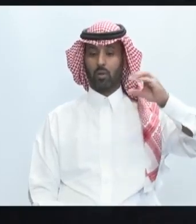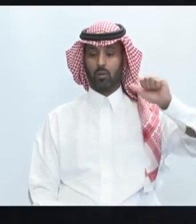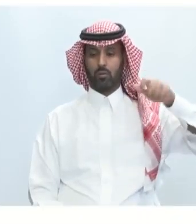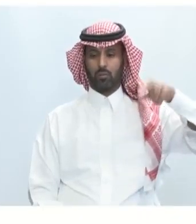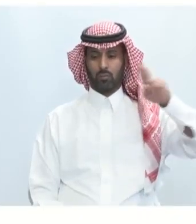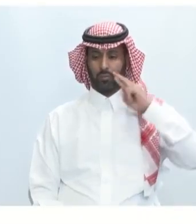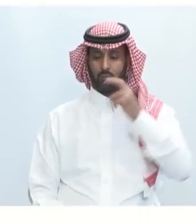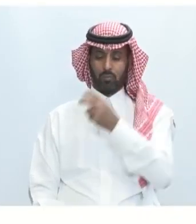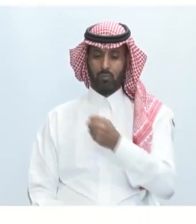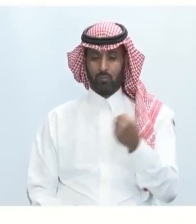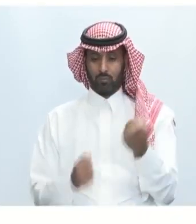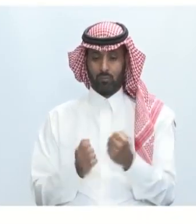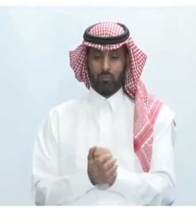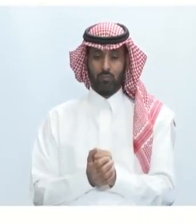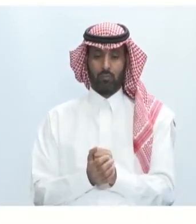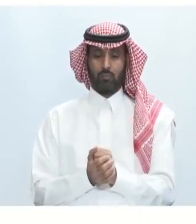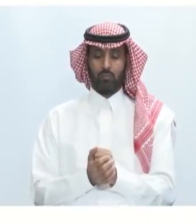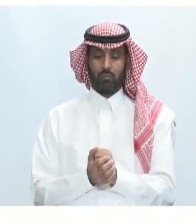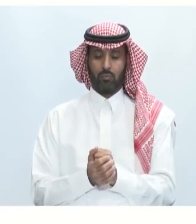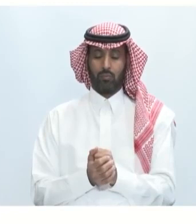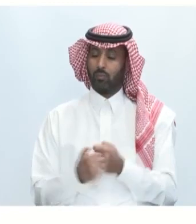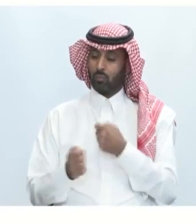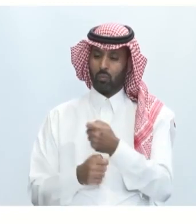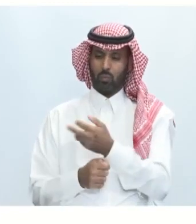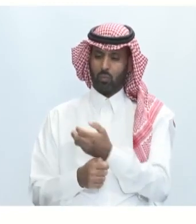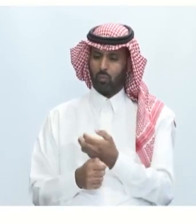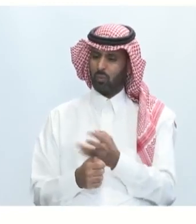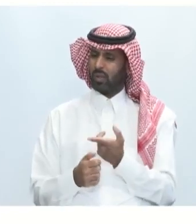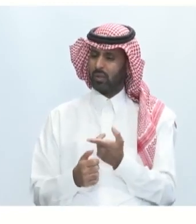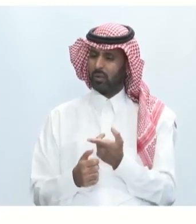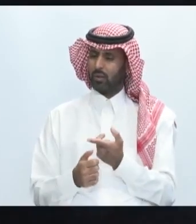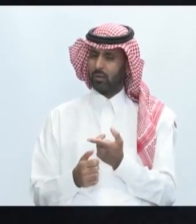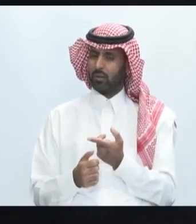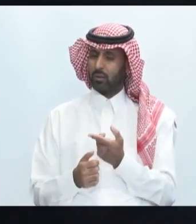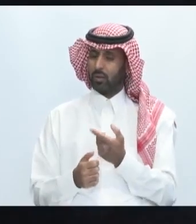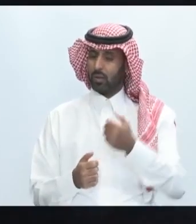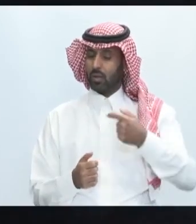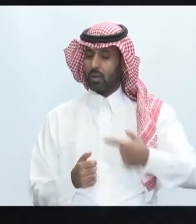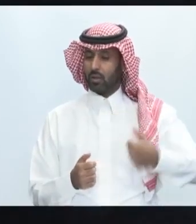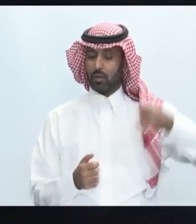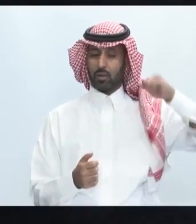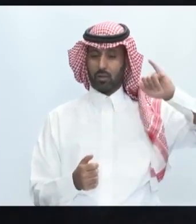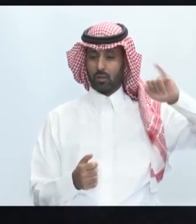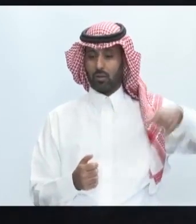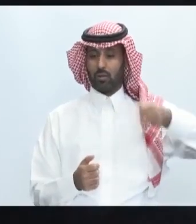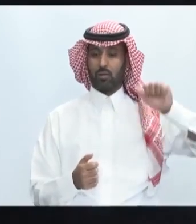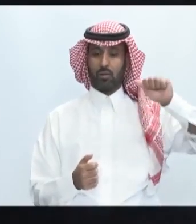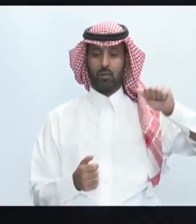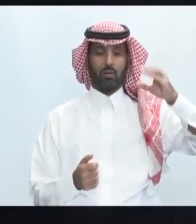here. So what did Jack sell? Another simple question. What did Jack